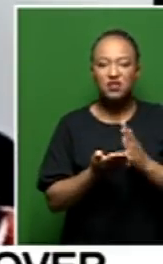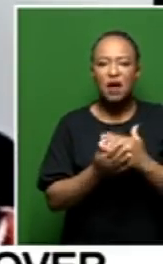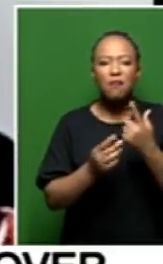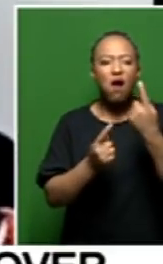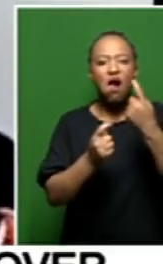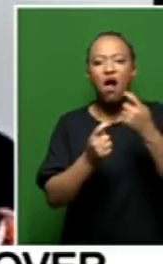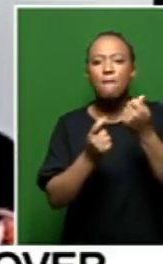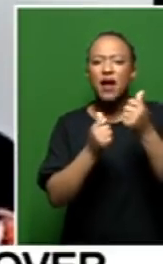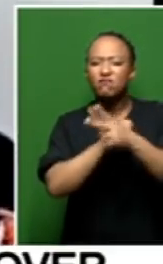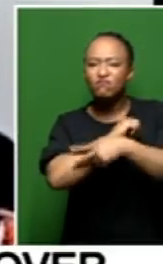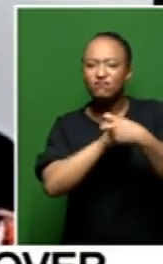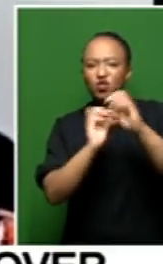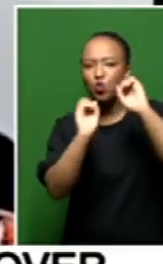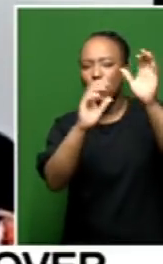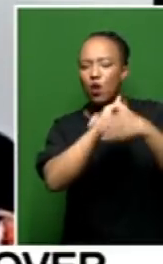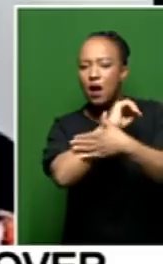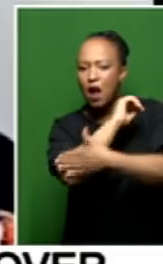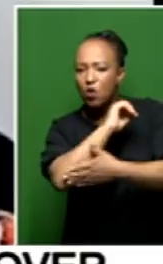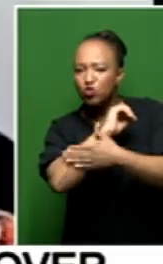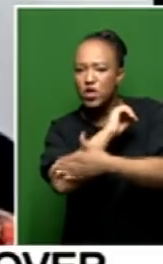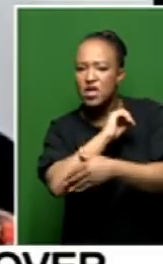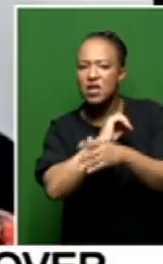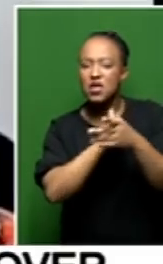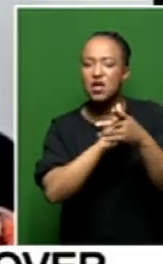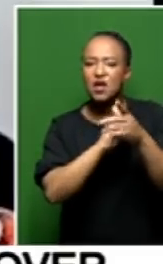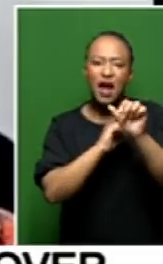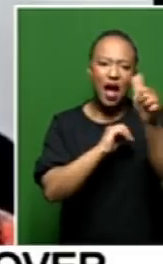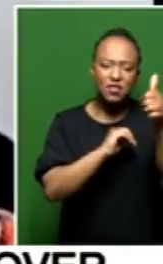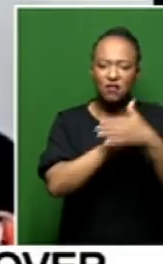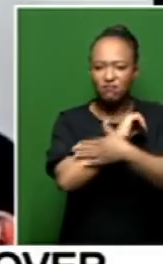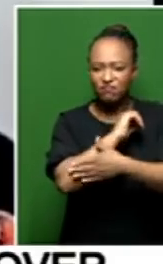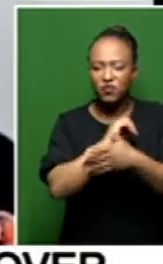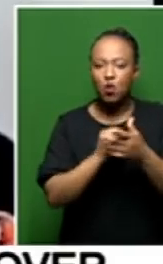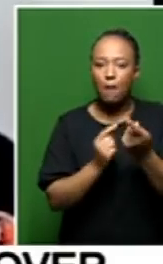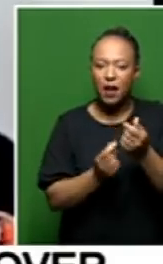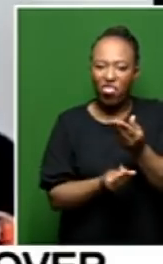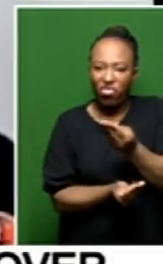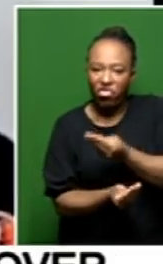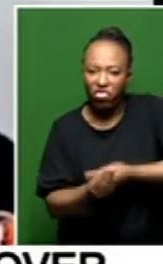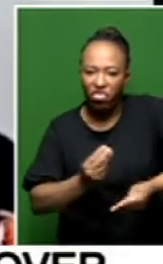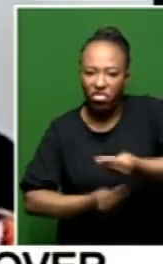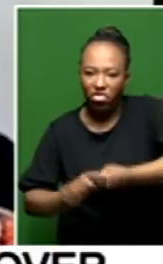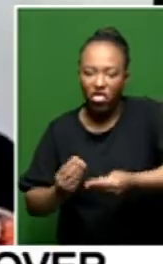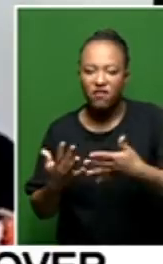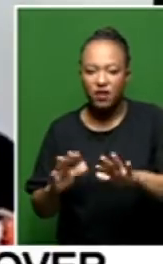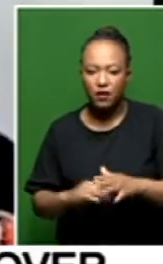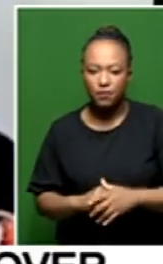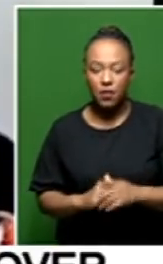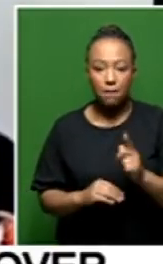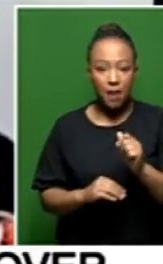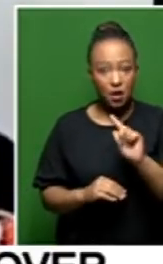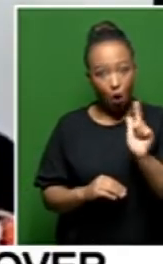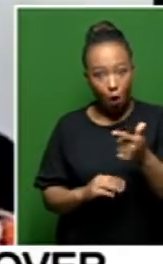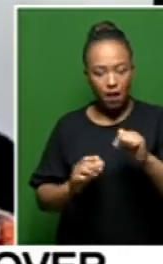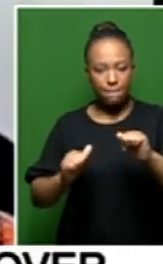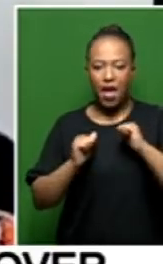country into accounts overseas and maybe laundered in various ways. So we won't get all of